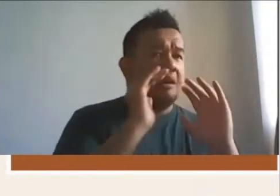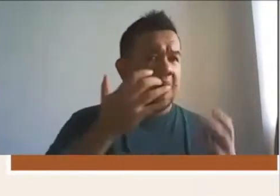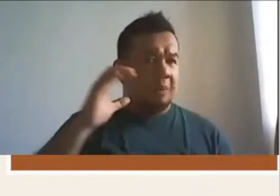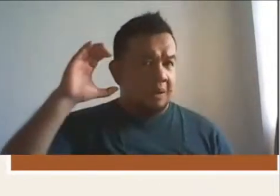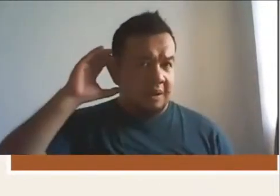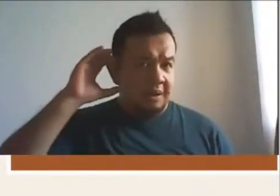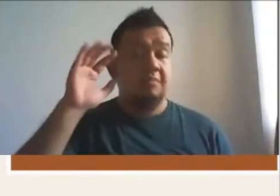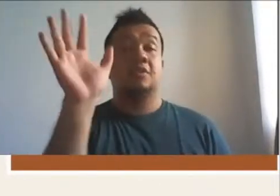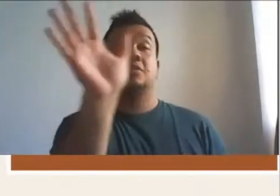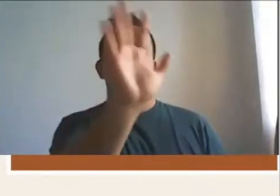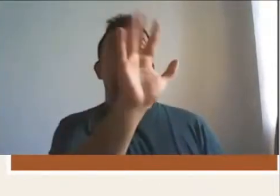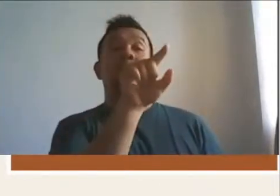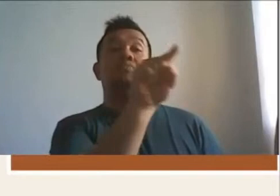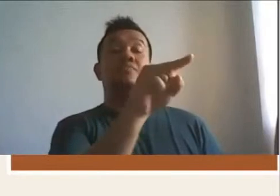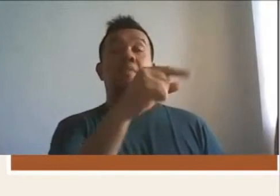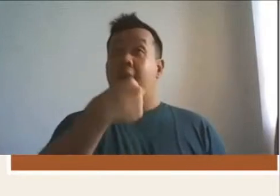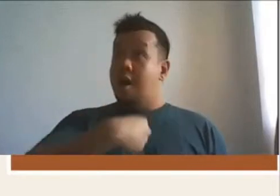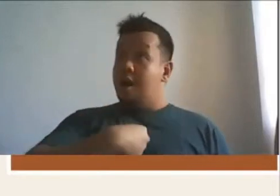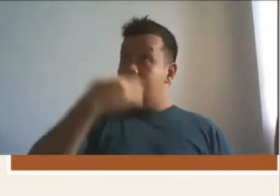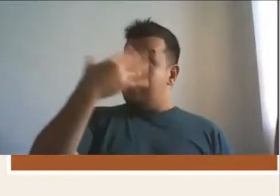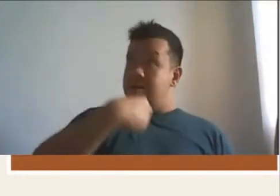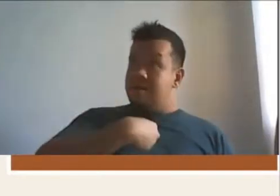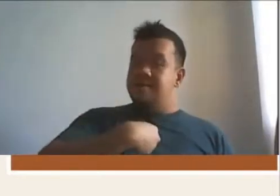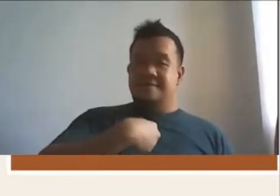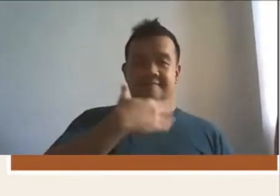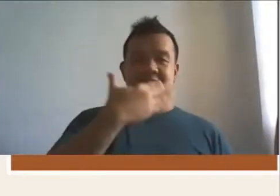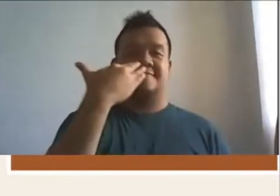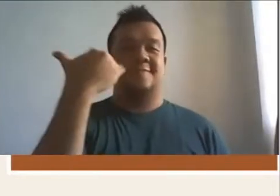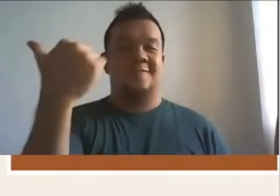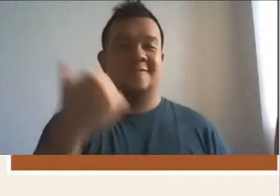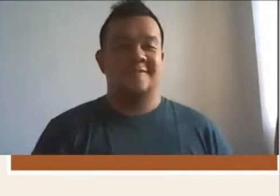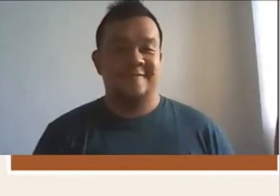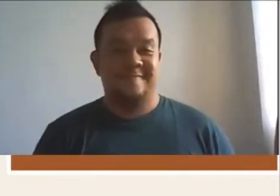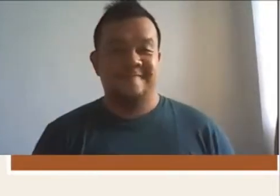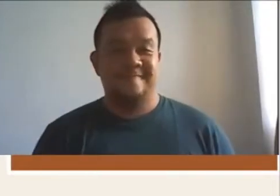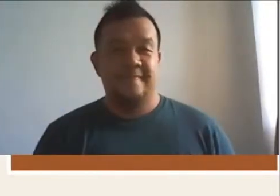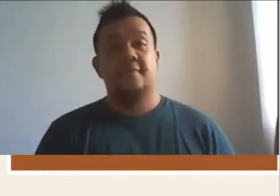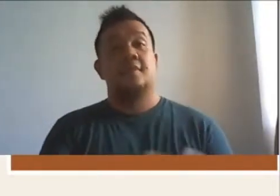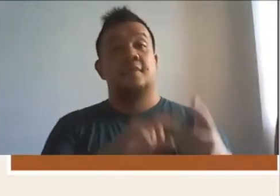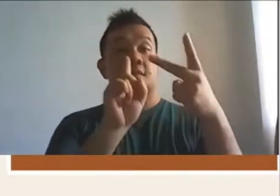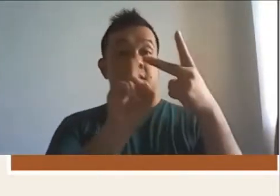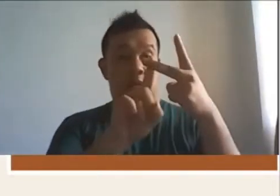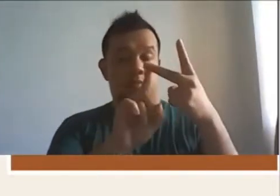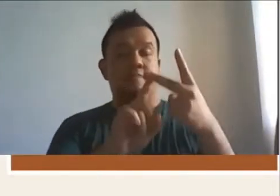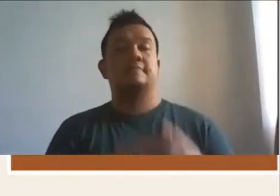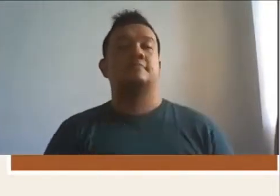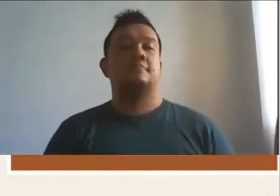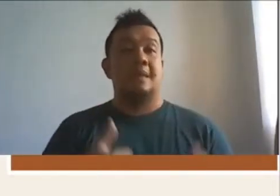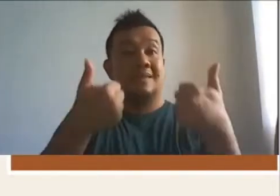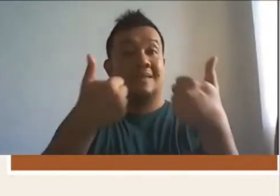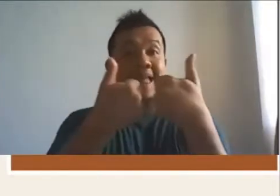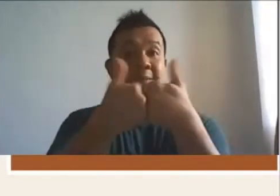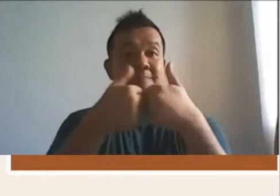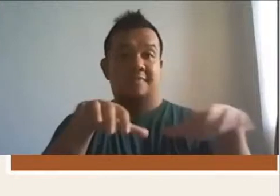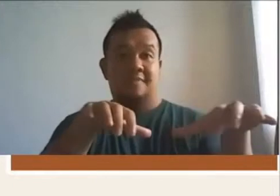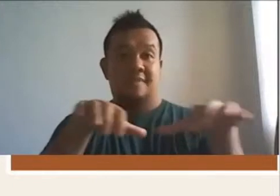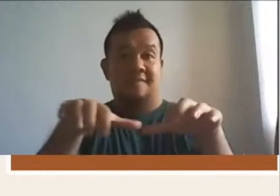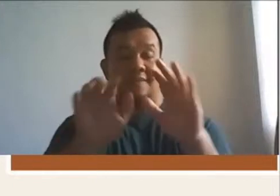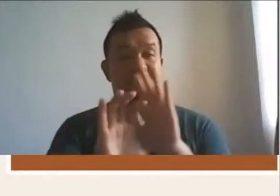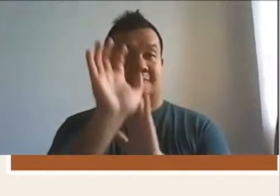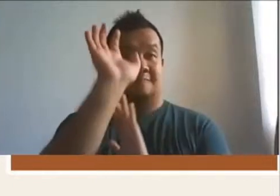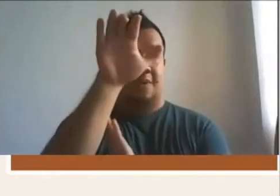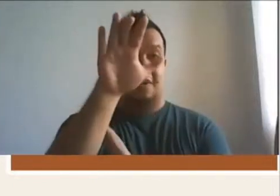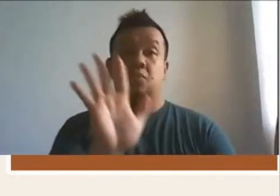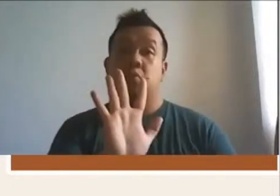point to the person, then he or she knows that he's being called. Sa games naman, kaya sa basketball, if you use your whistle, syempre, hindi